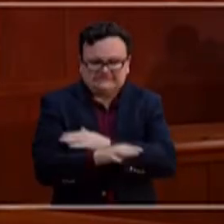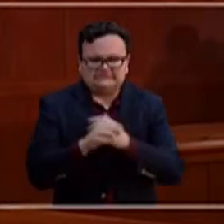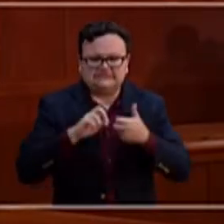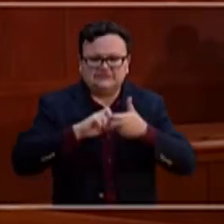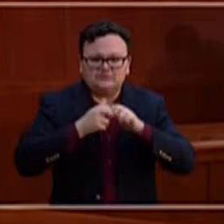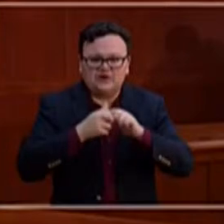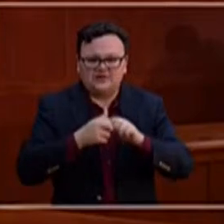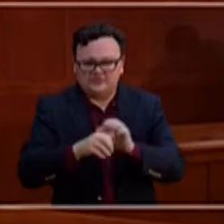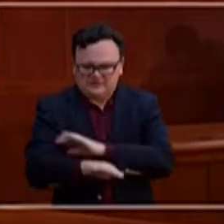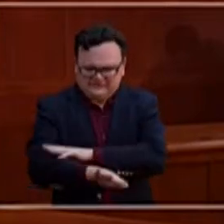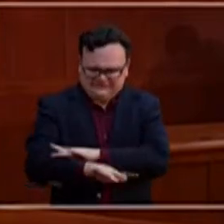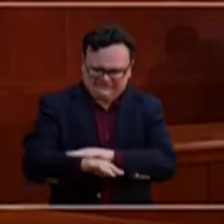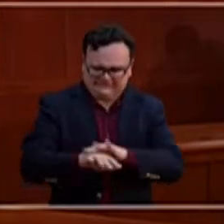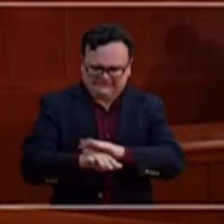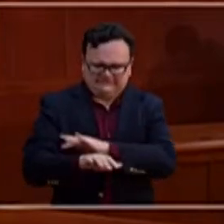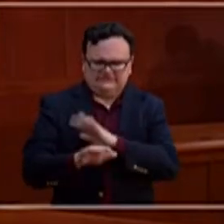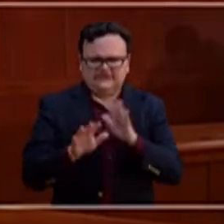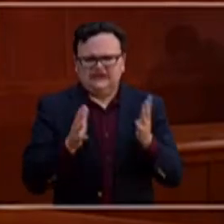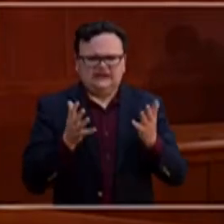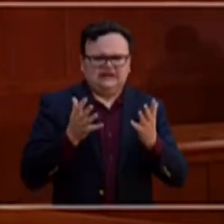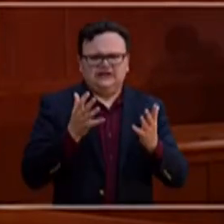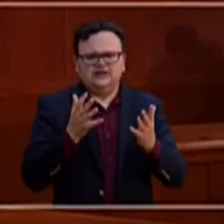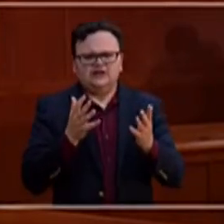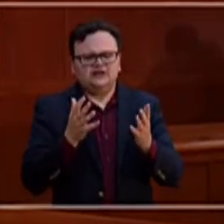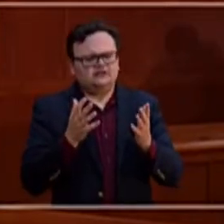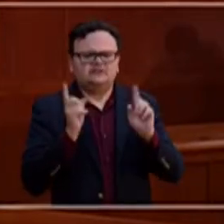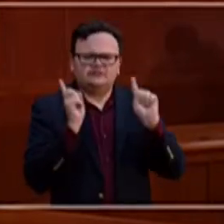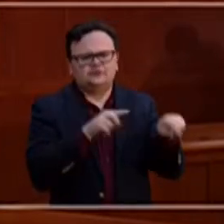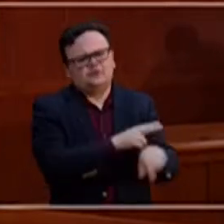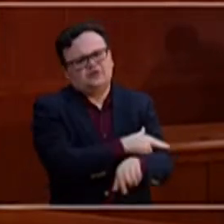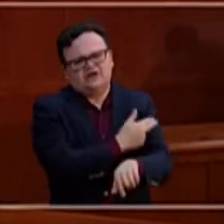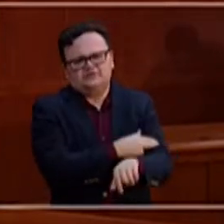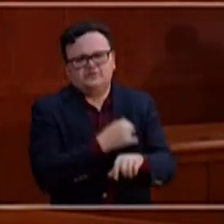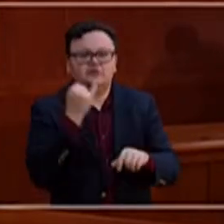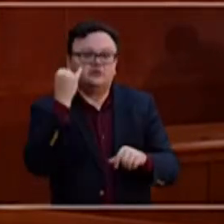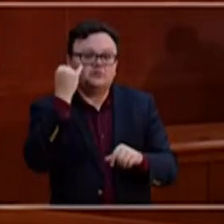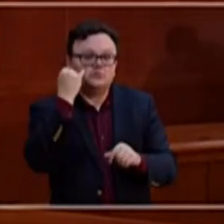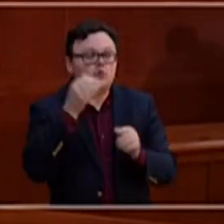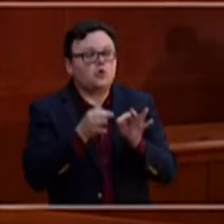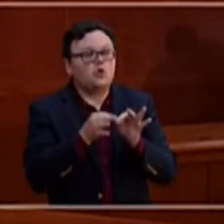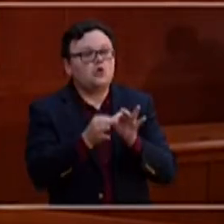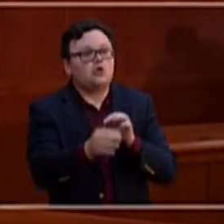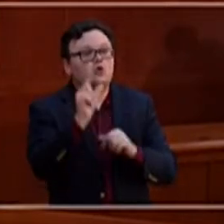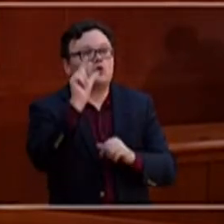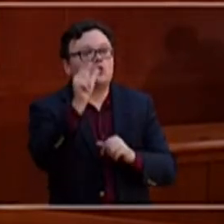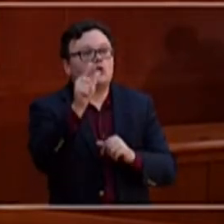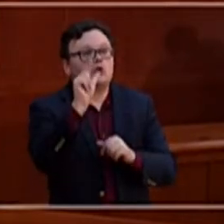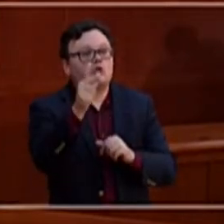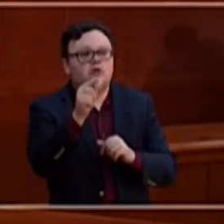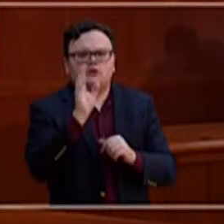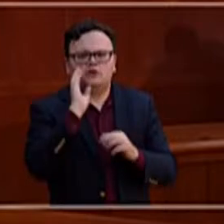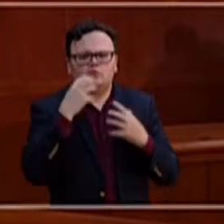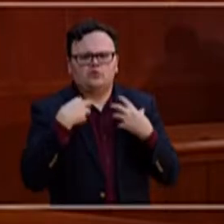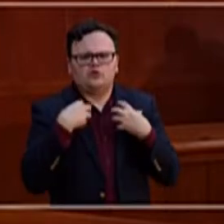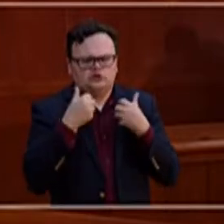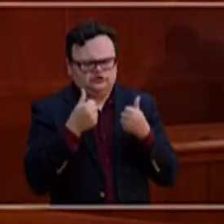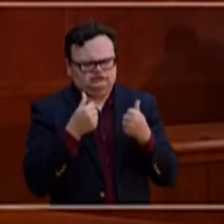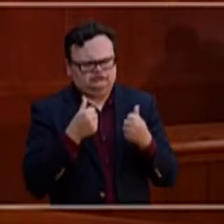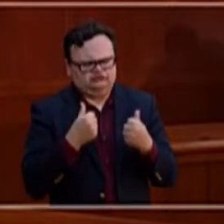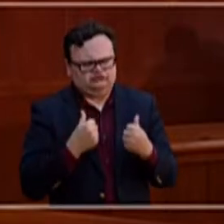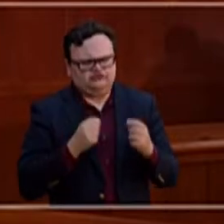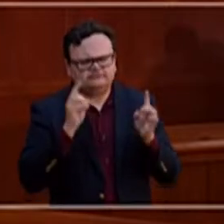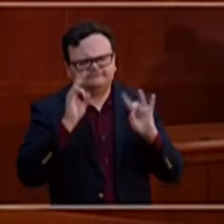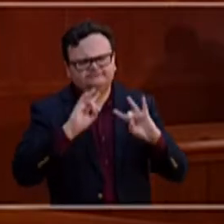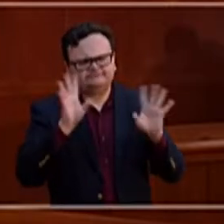serious state, and that's not good for anybody. So they are absolutely, the majority of what they do by far is